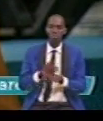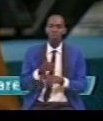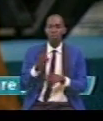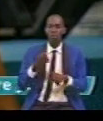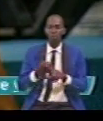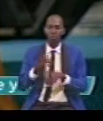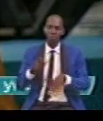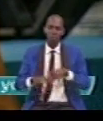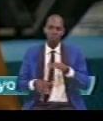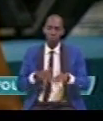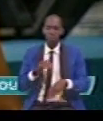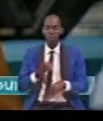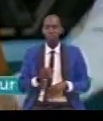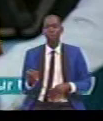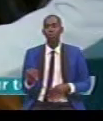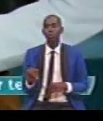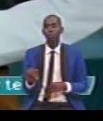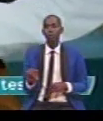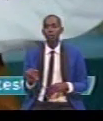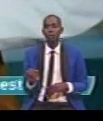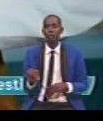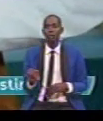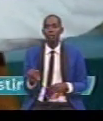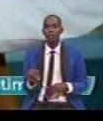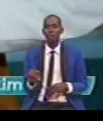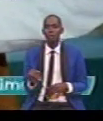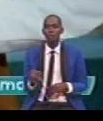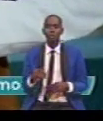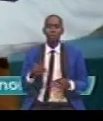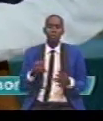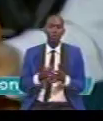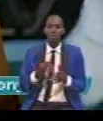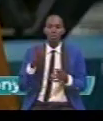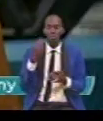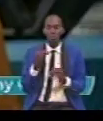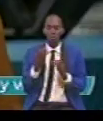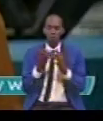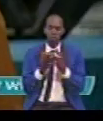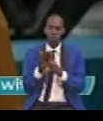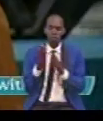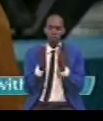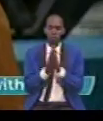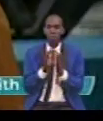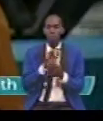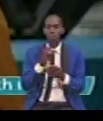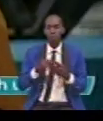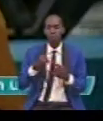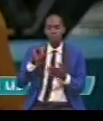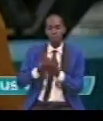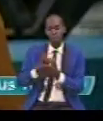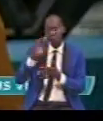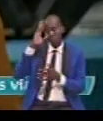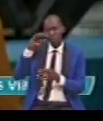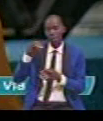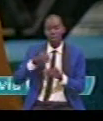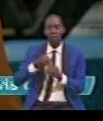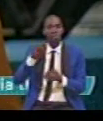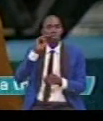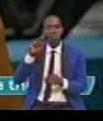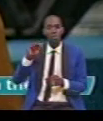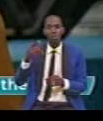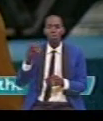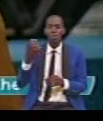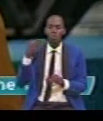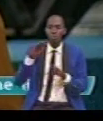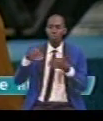through operation, of course, but with that, it was through prayer. When that man was testifying, I too was testifying. I said,